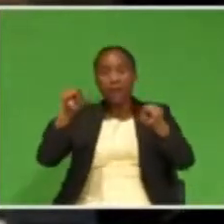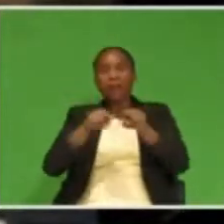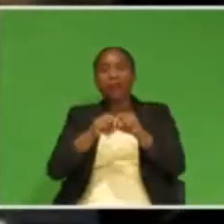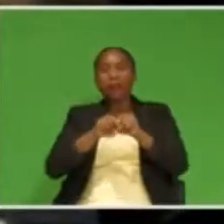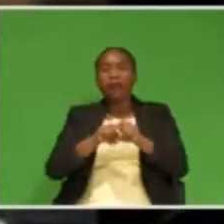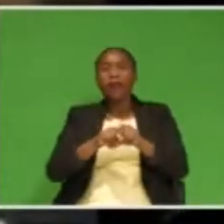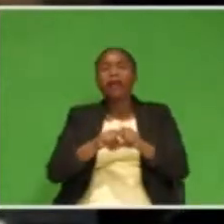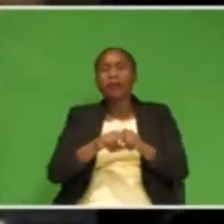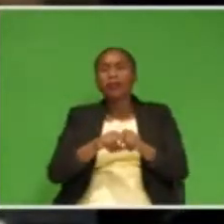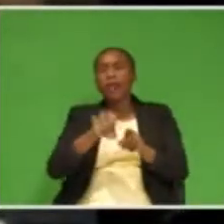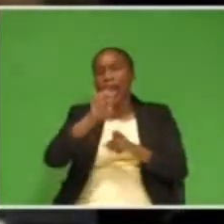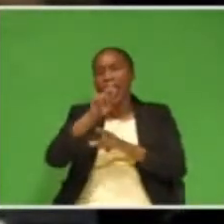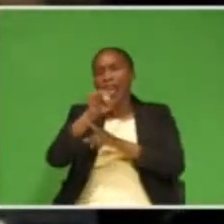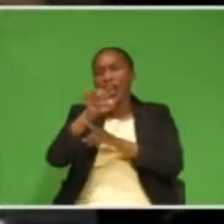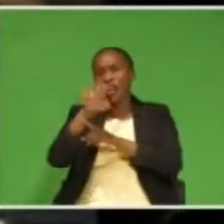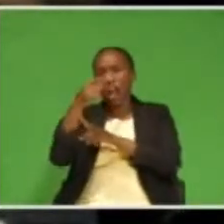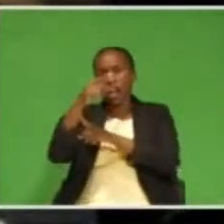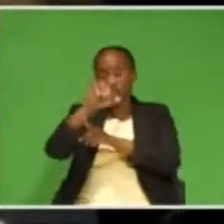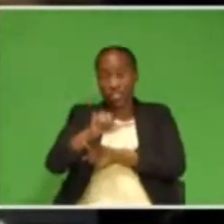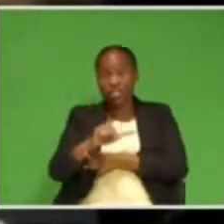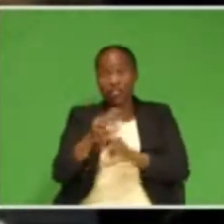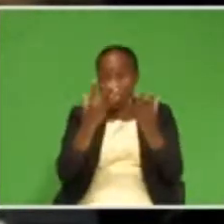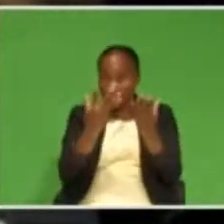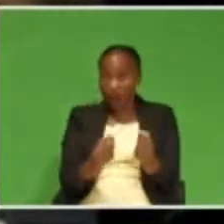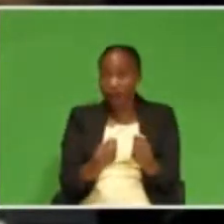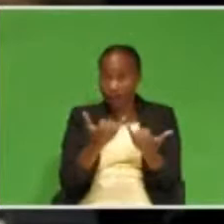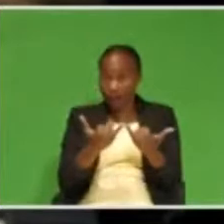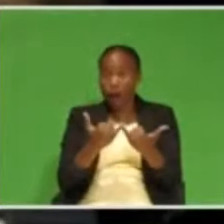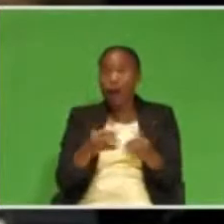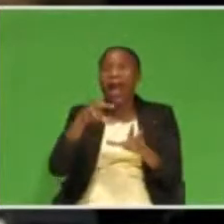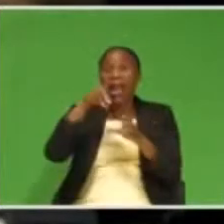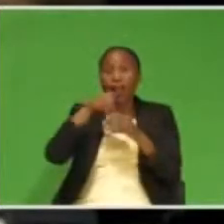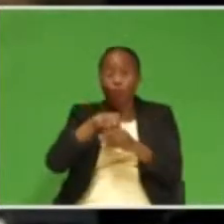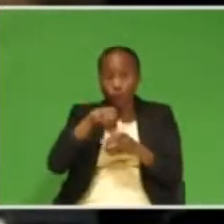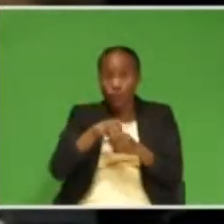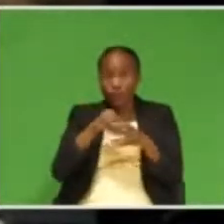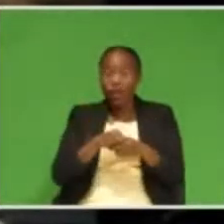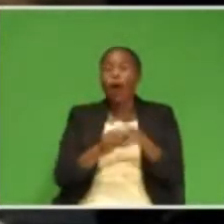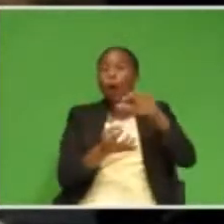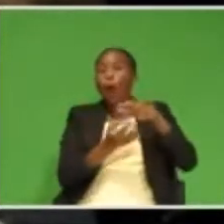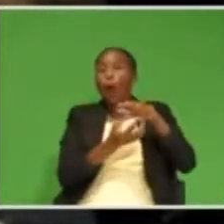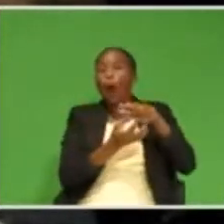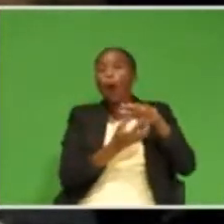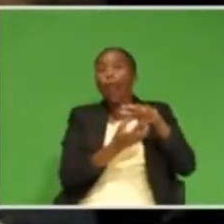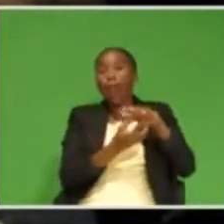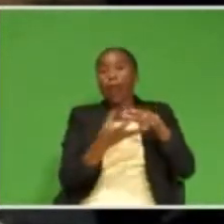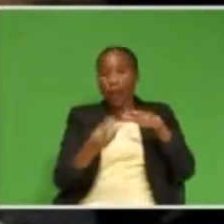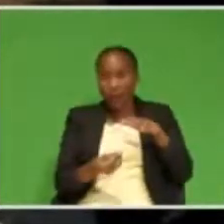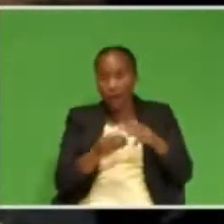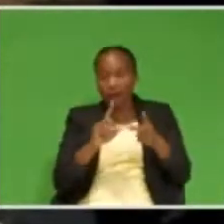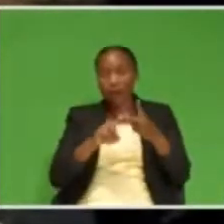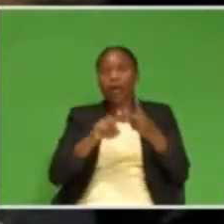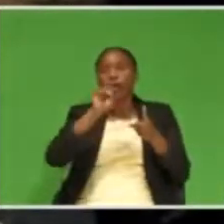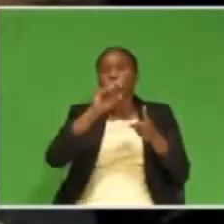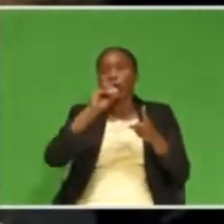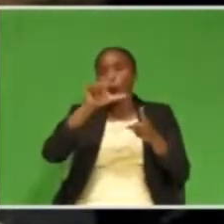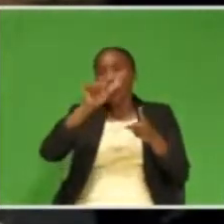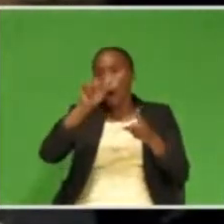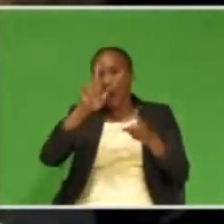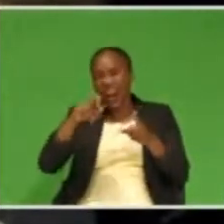sources, including our current coal-fired power stations, solar, wind,